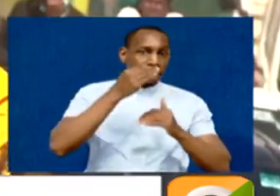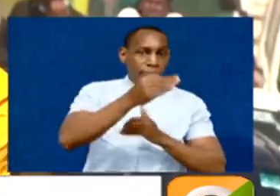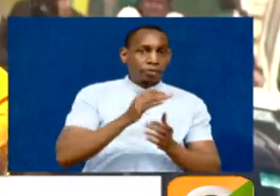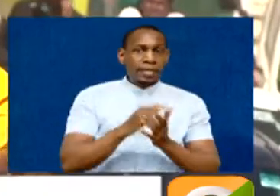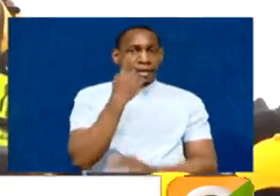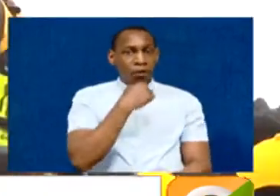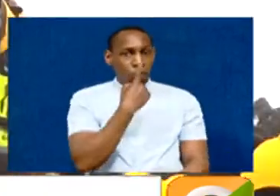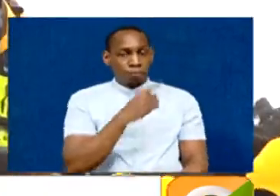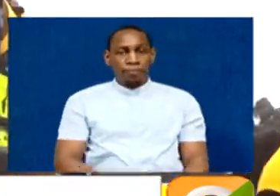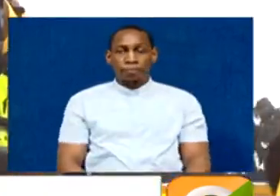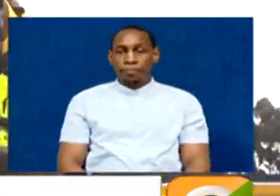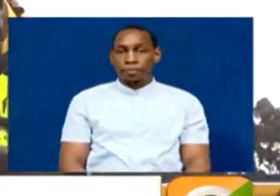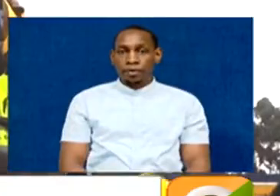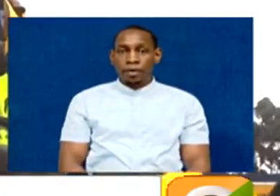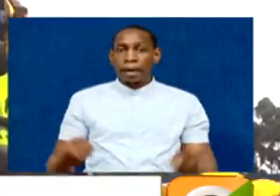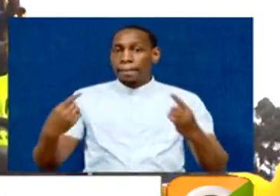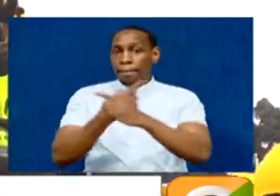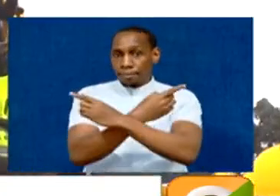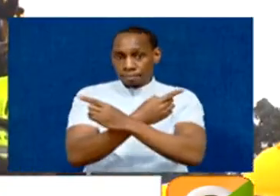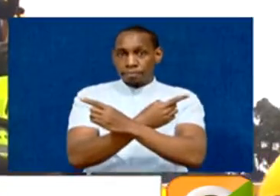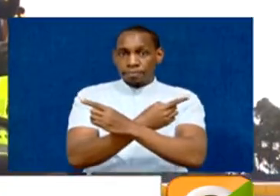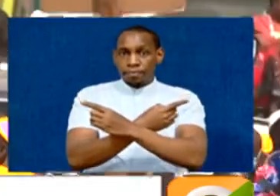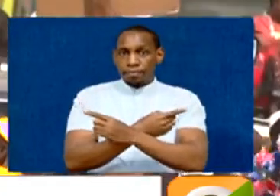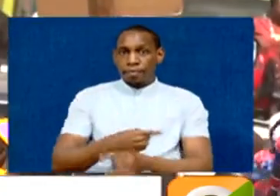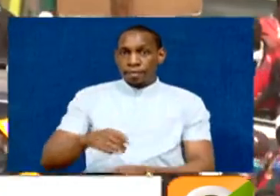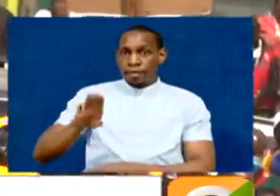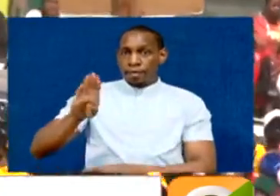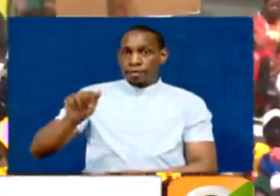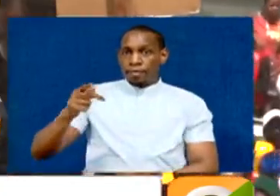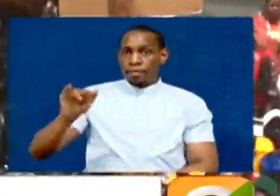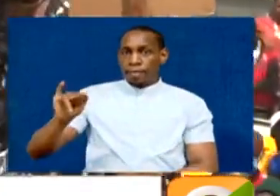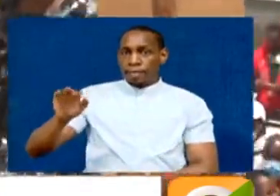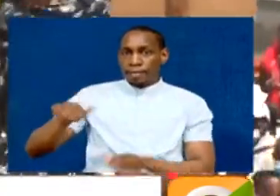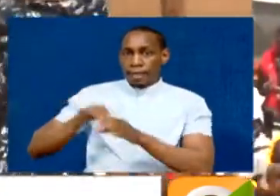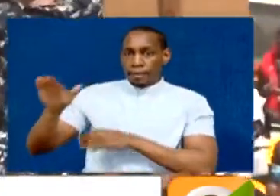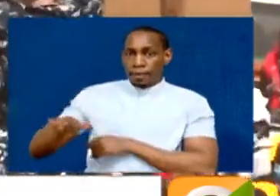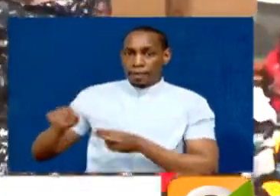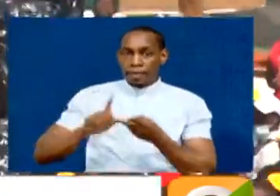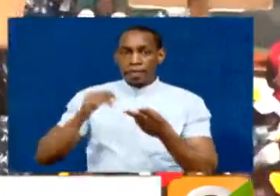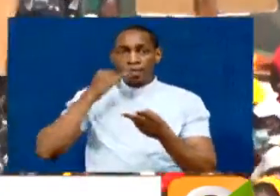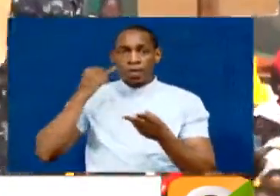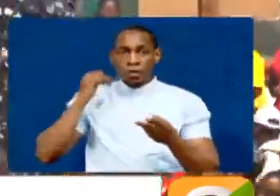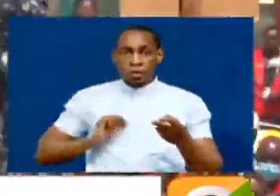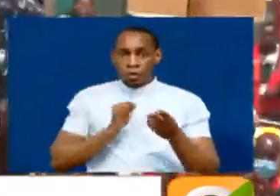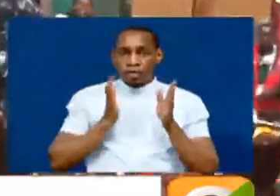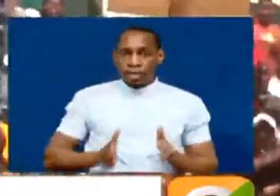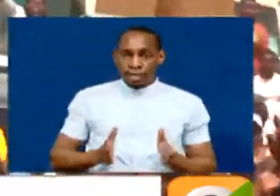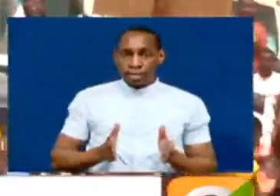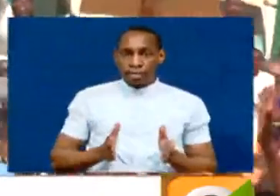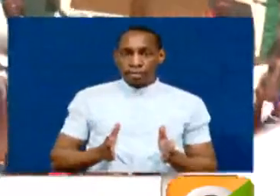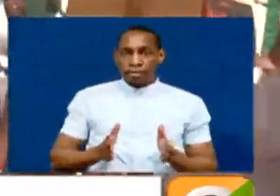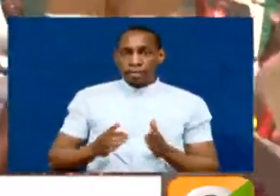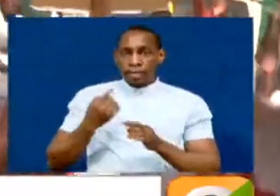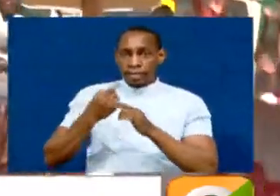inayokuja sasa ni ya nani? The long-standing differences between Bahati MP Kimani Ngunjiri and Nakuru Senator Susan Kihika